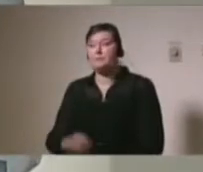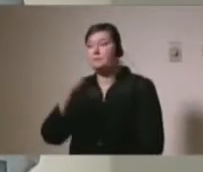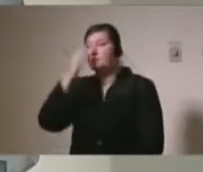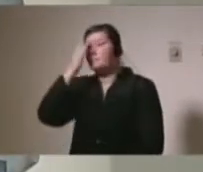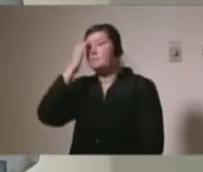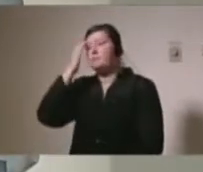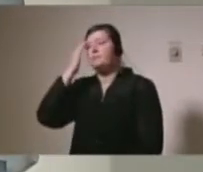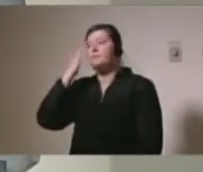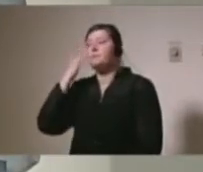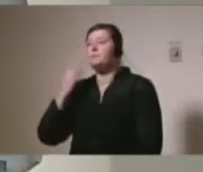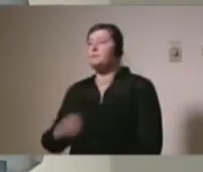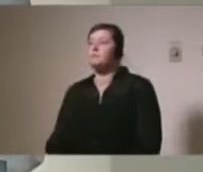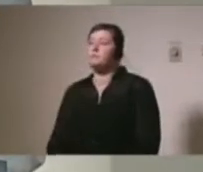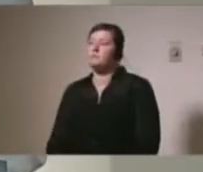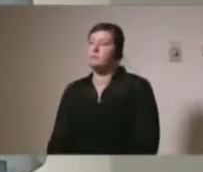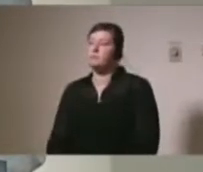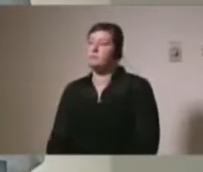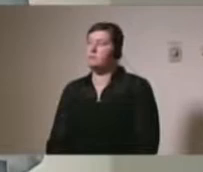is